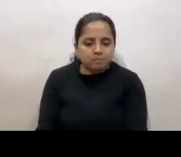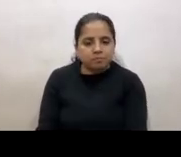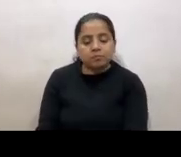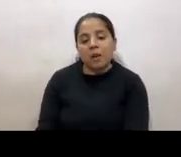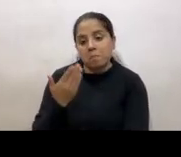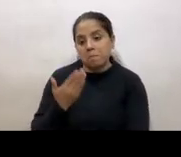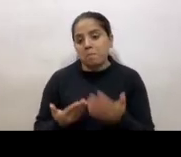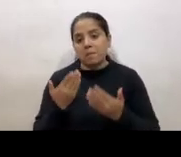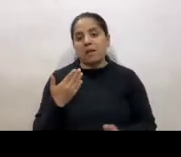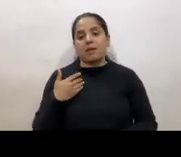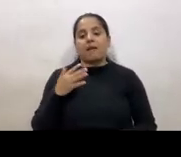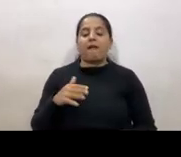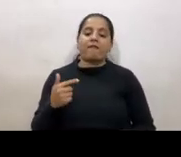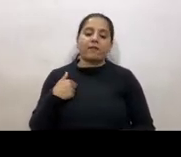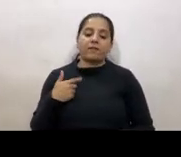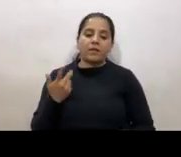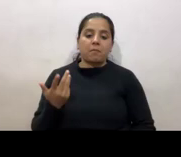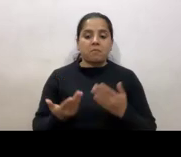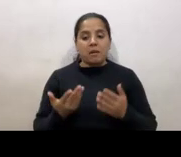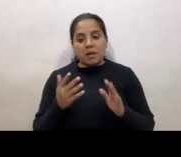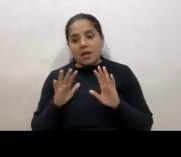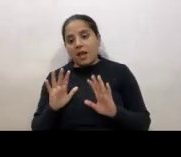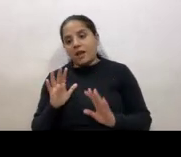Maybe we have a maybe there.